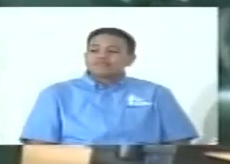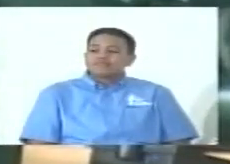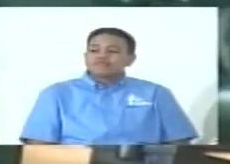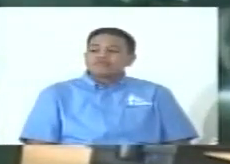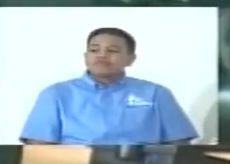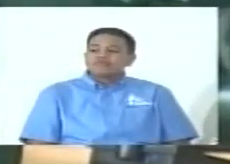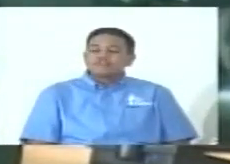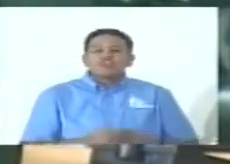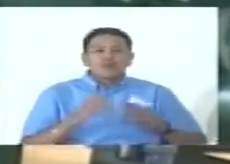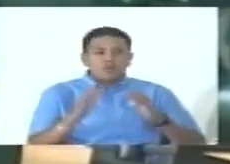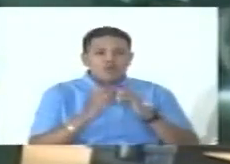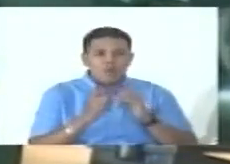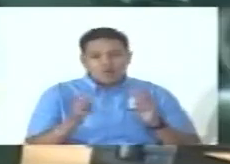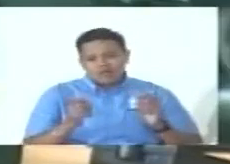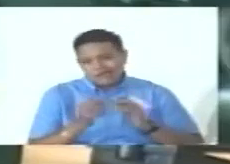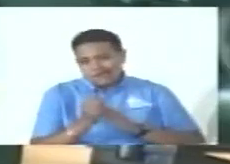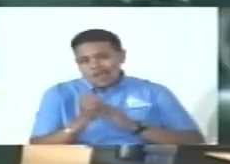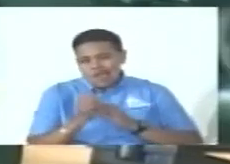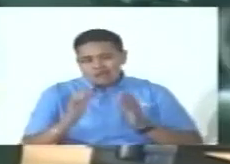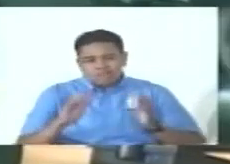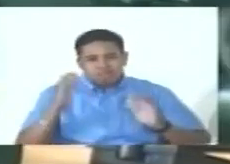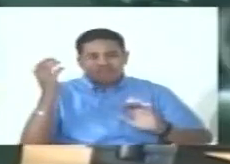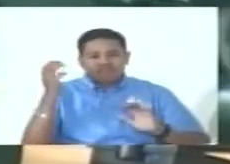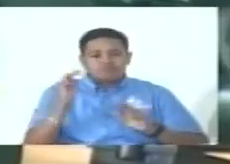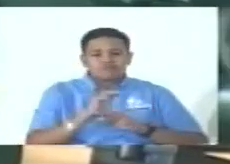at the ministry. And I remember